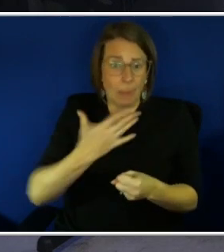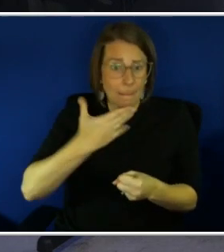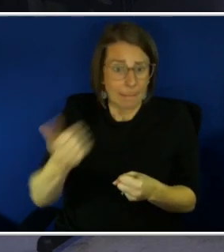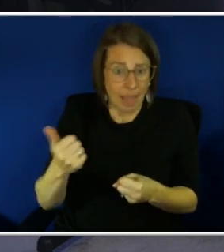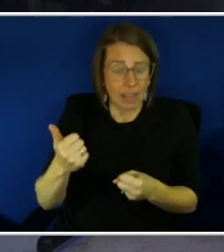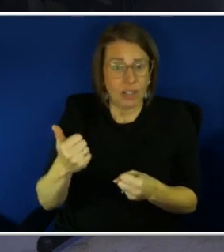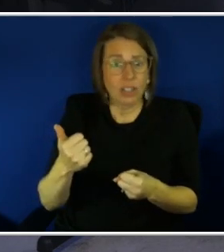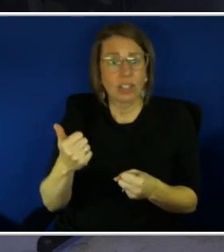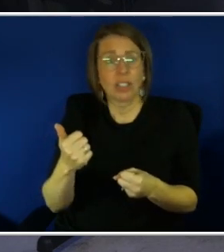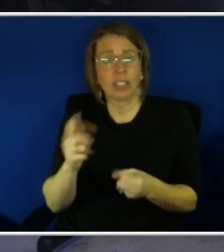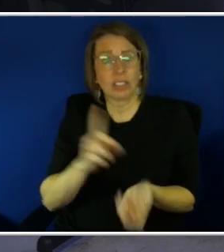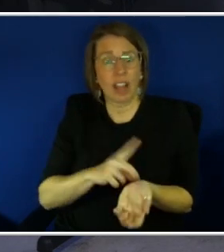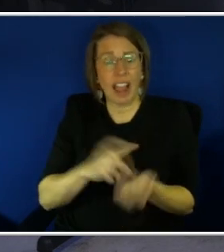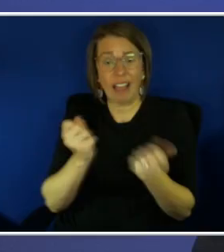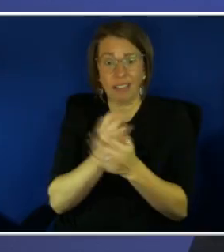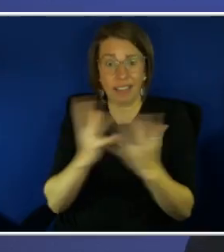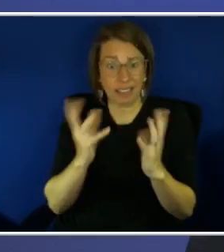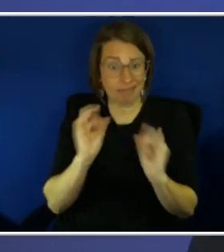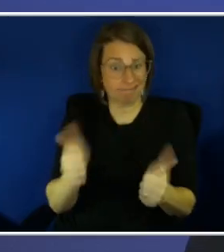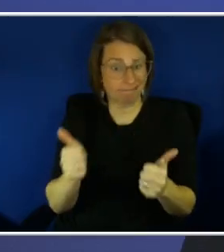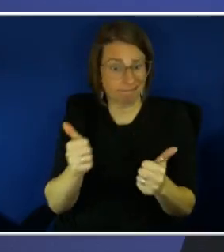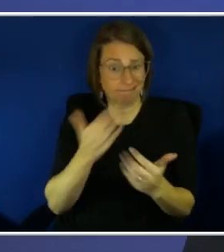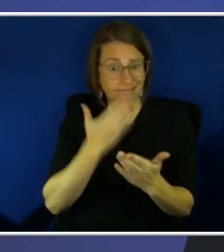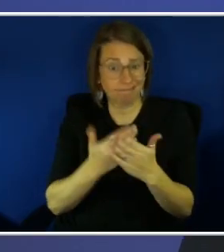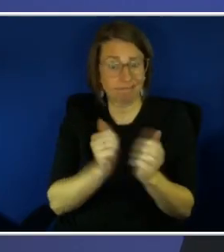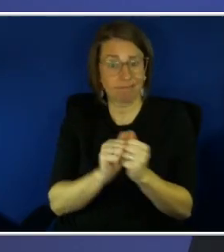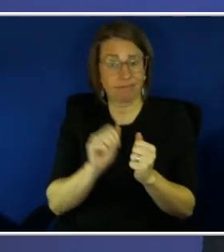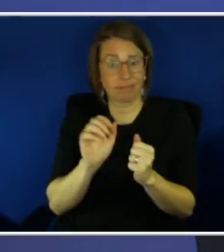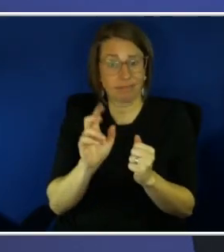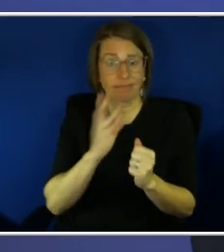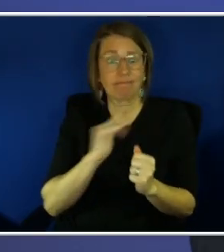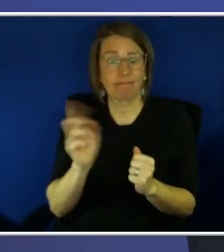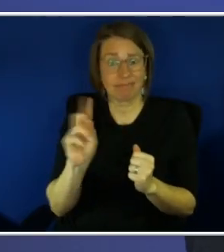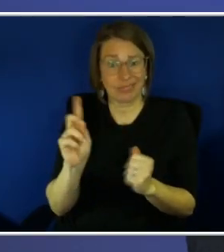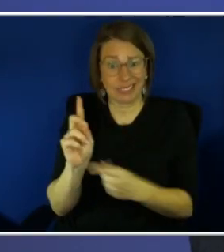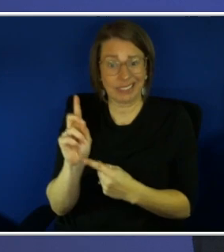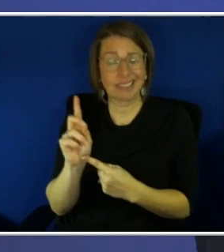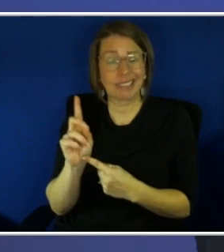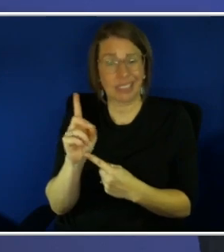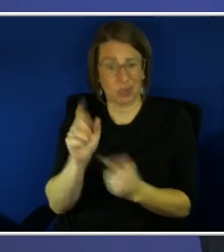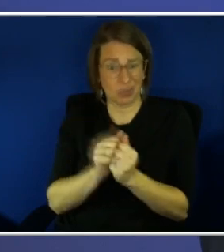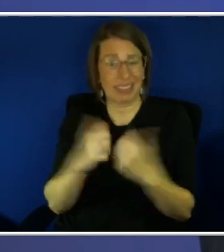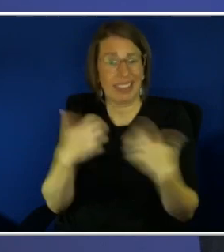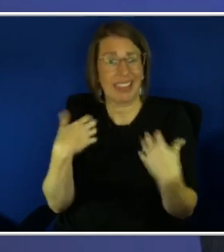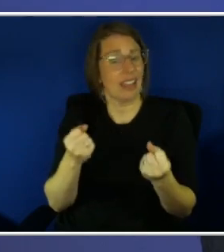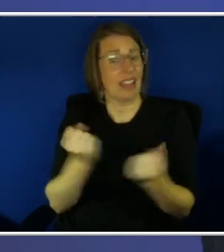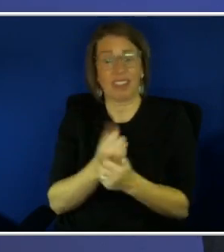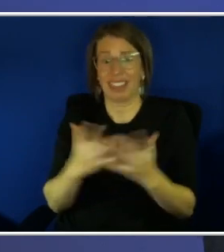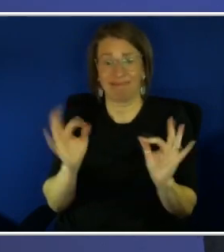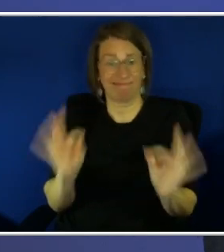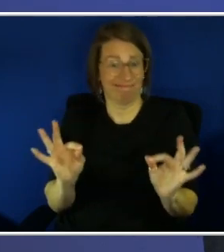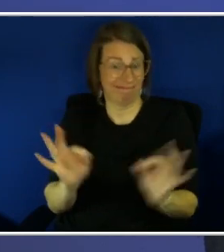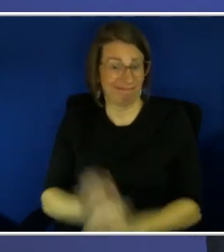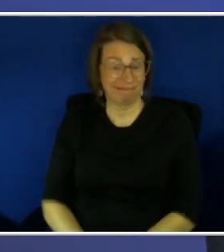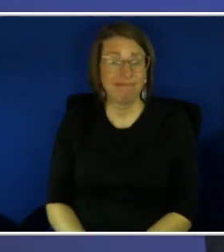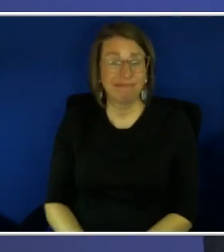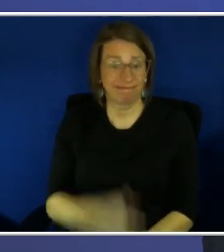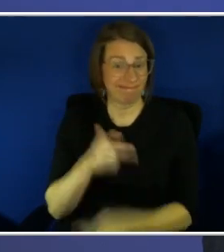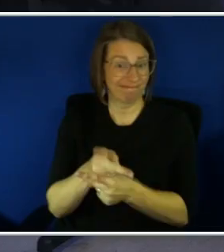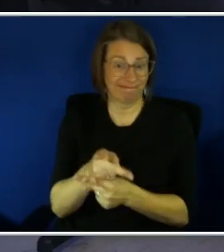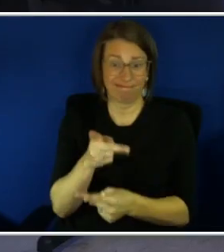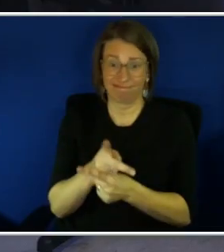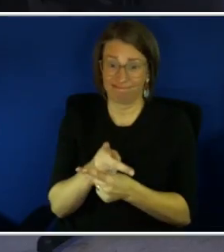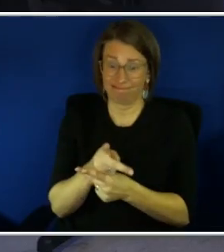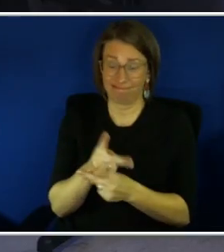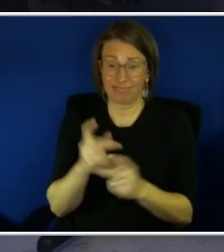diabetes because we worried about that. Yeah, The diabetes healing. makes everything hard, Yeah. right? It really Yeah. does. So- yeah. But they Well, took that's good care of him.